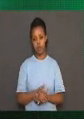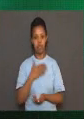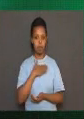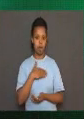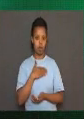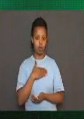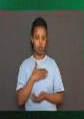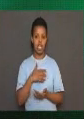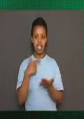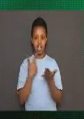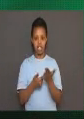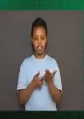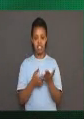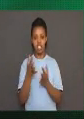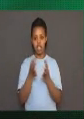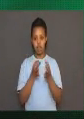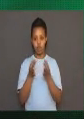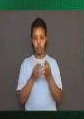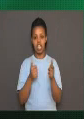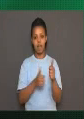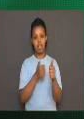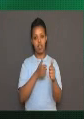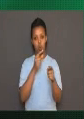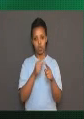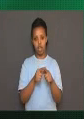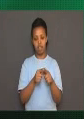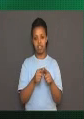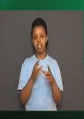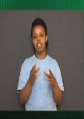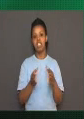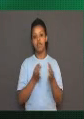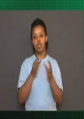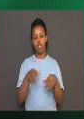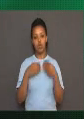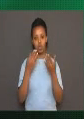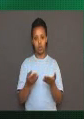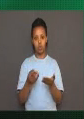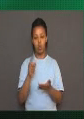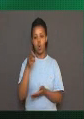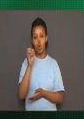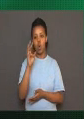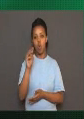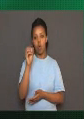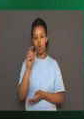Please write out the definition for the following terms: homozygous,